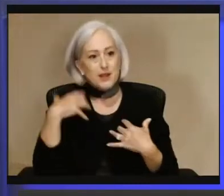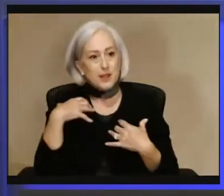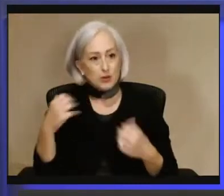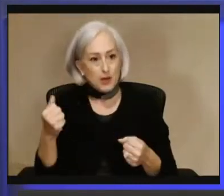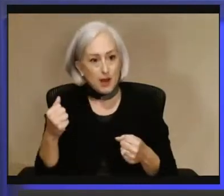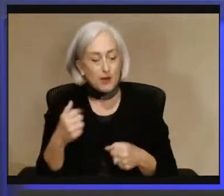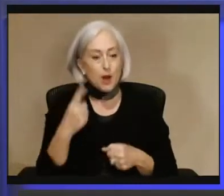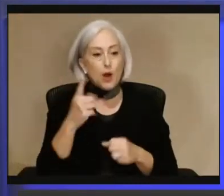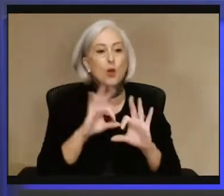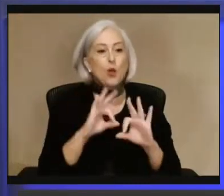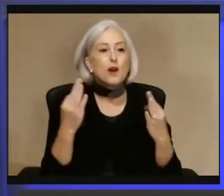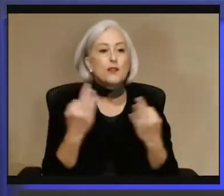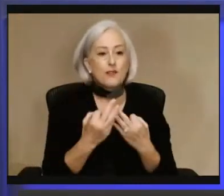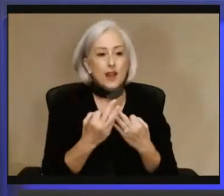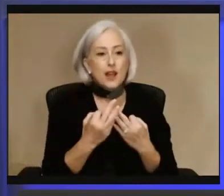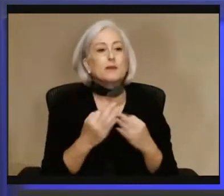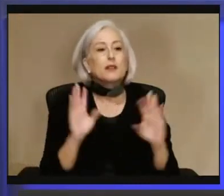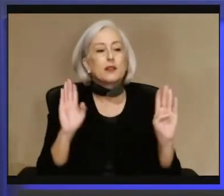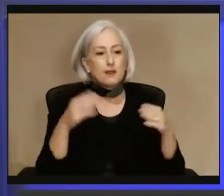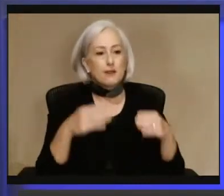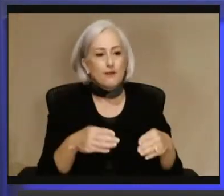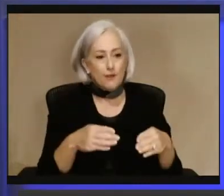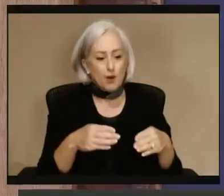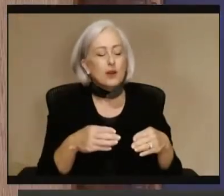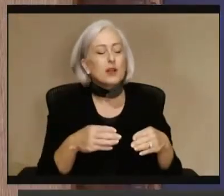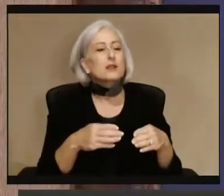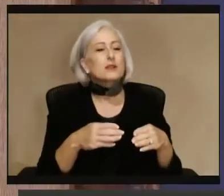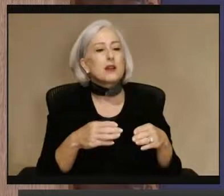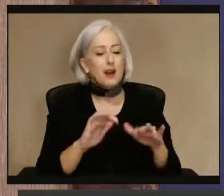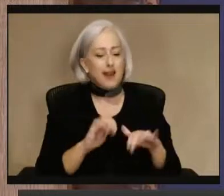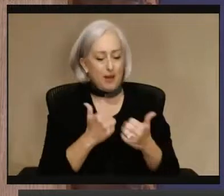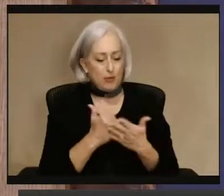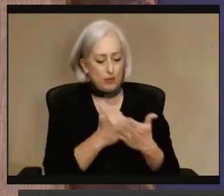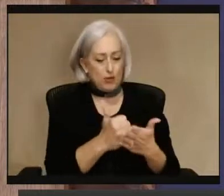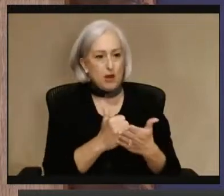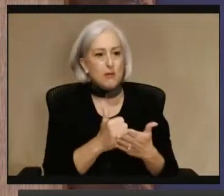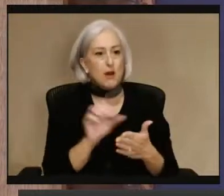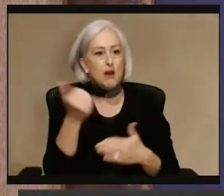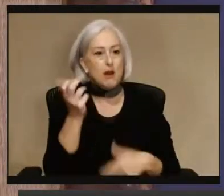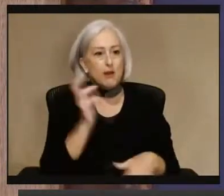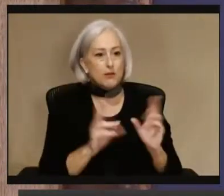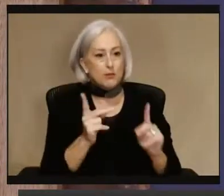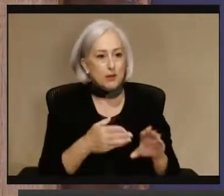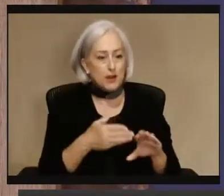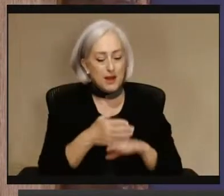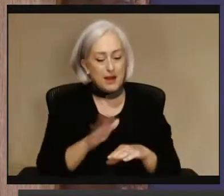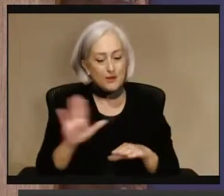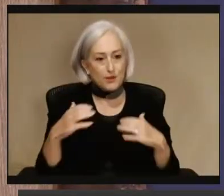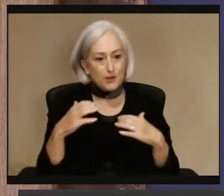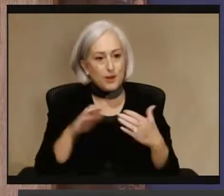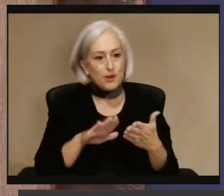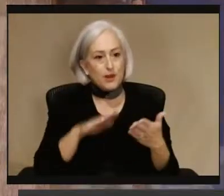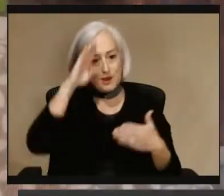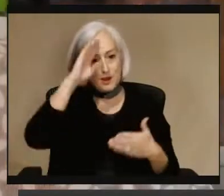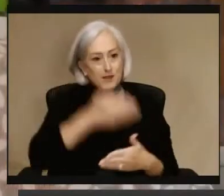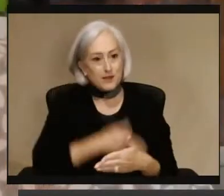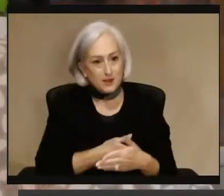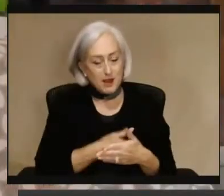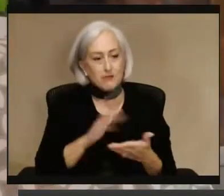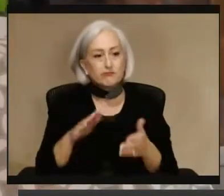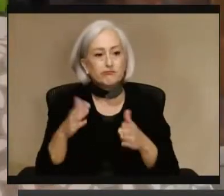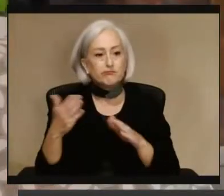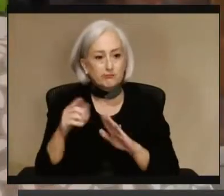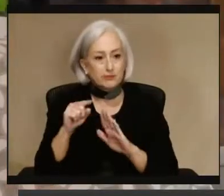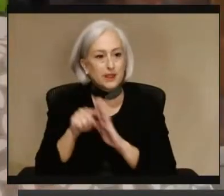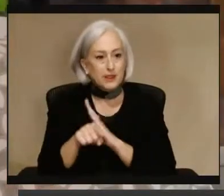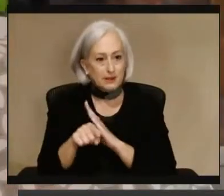suicide into a way to reach and save others. Smart, athletic, handsome, but very kind as well. Kelly